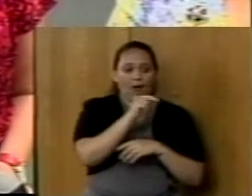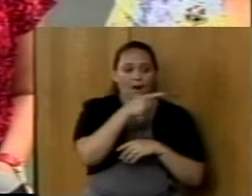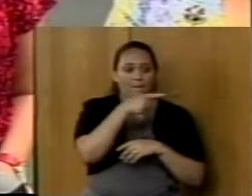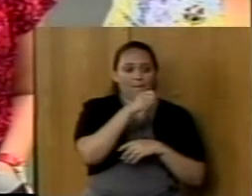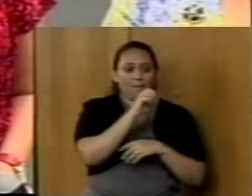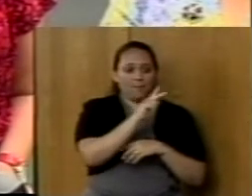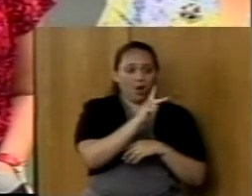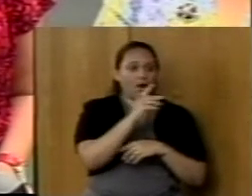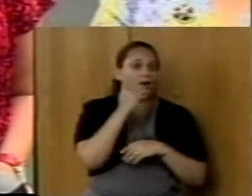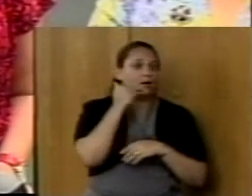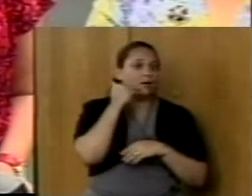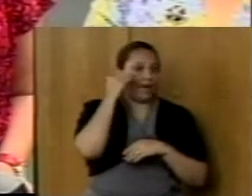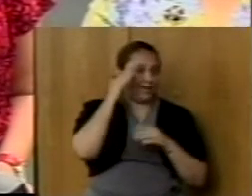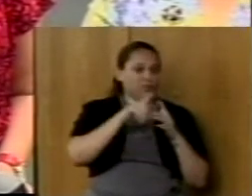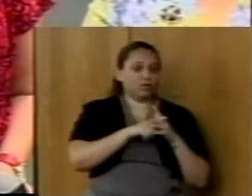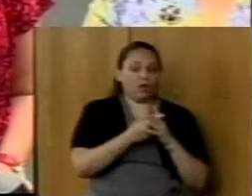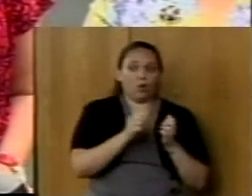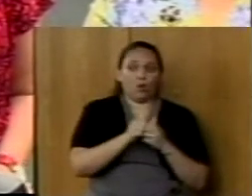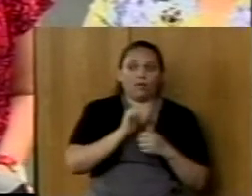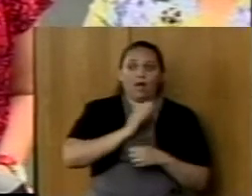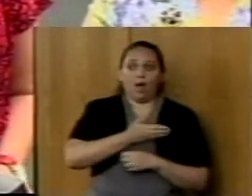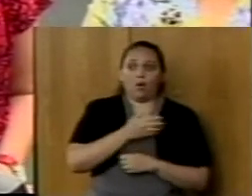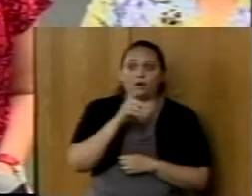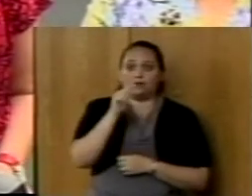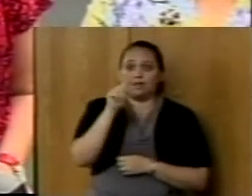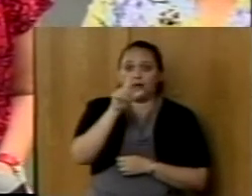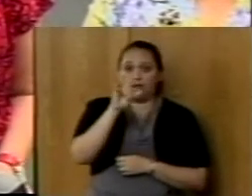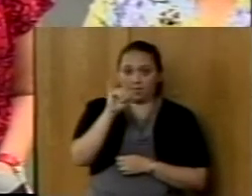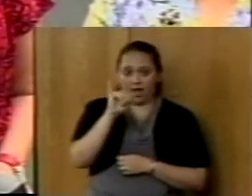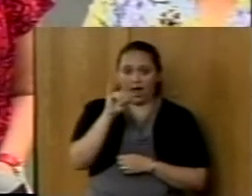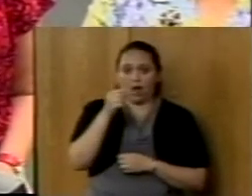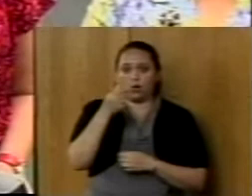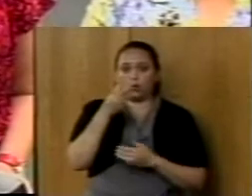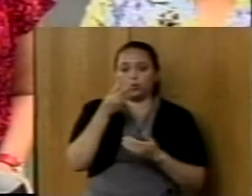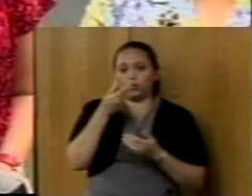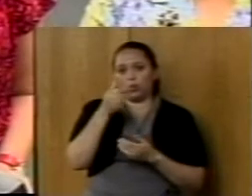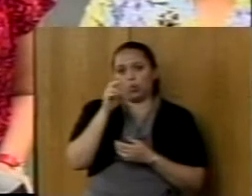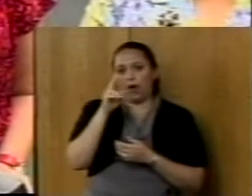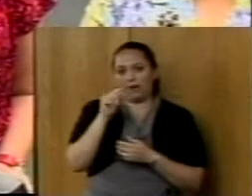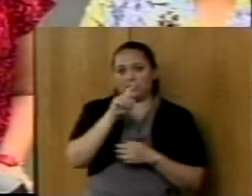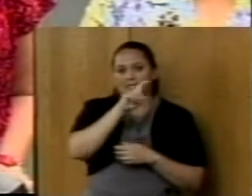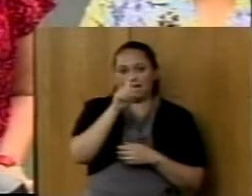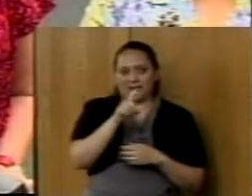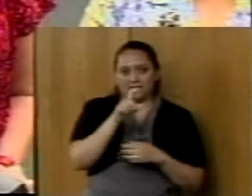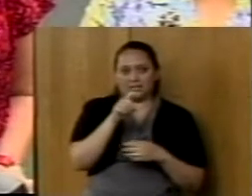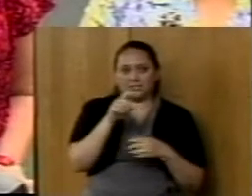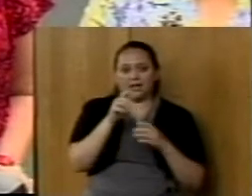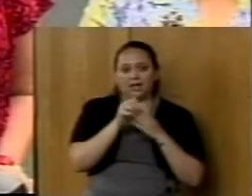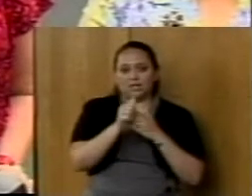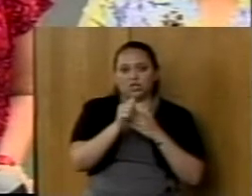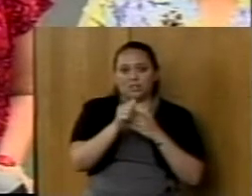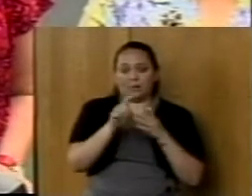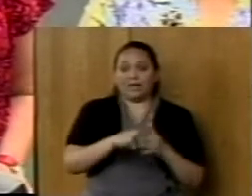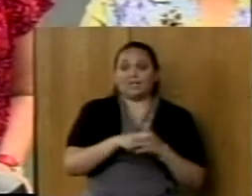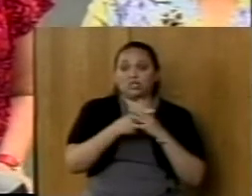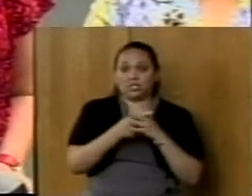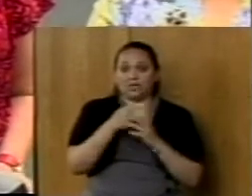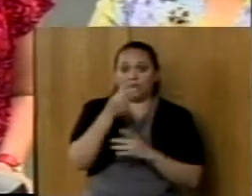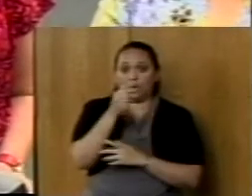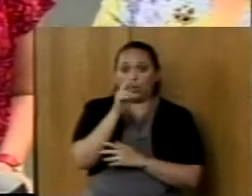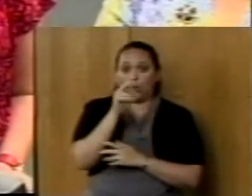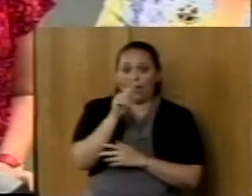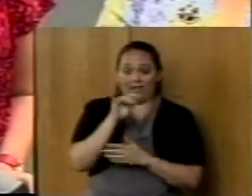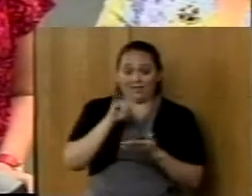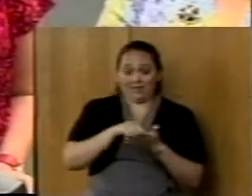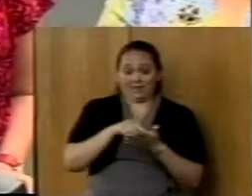With our TLI grant, which is the Texas Literacy Initiative grant, this was one item that really